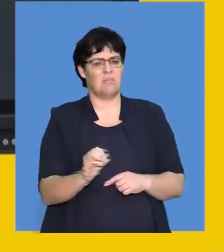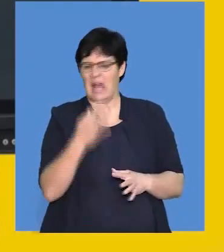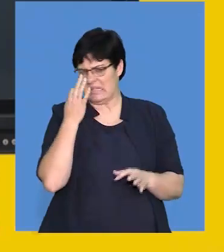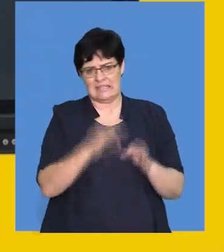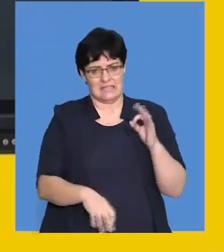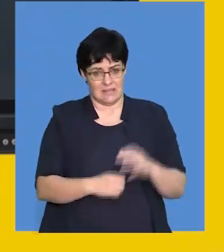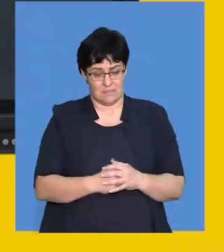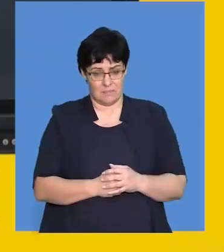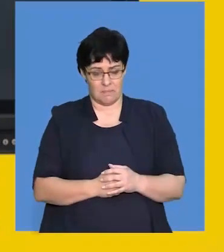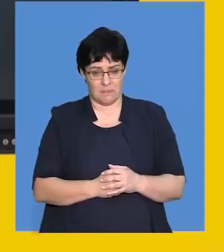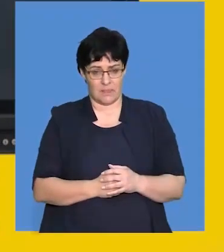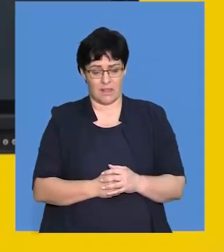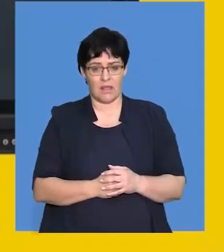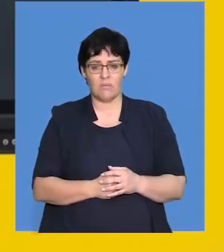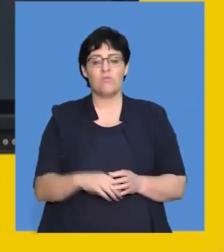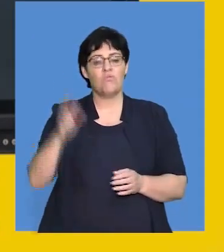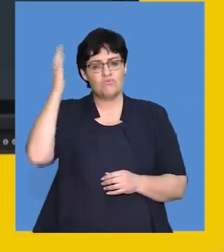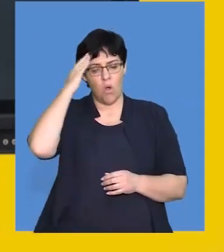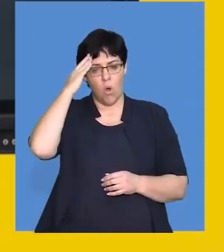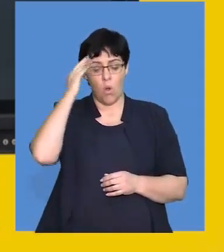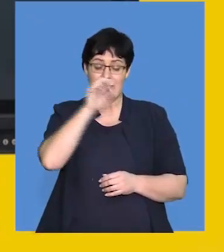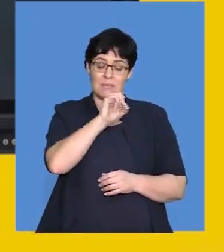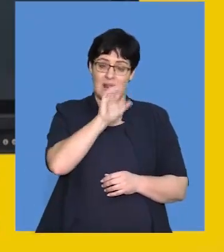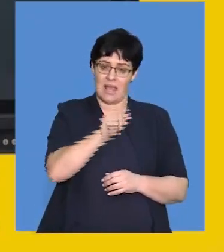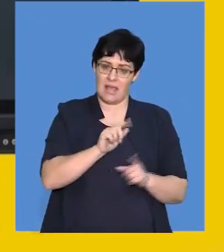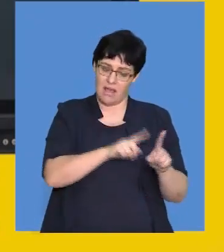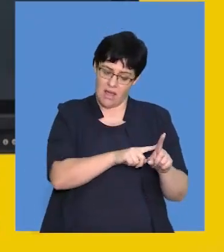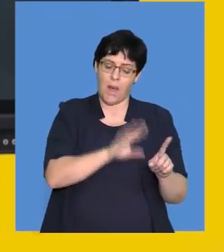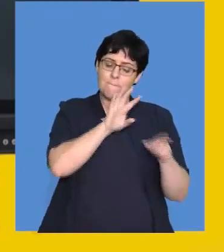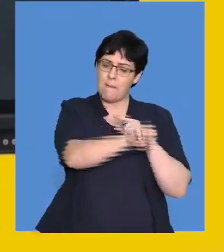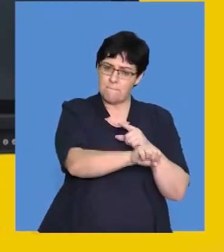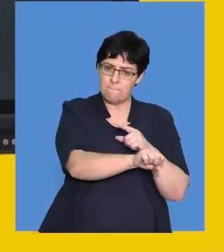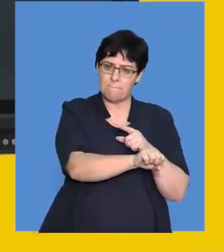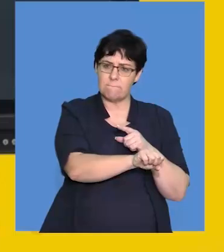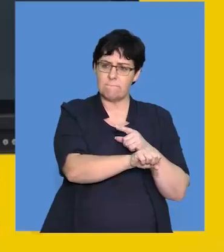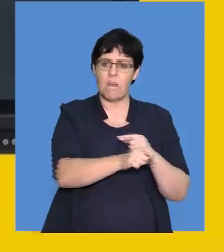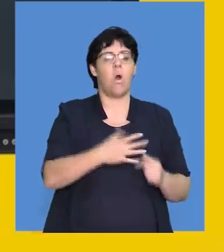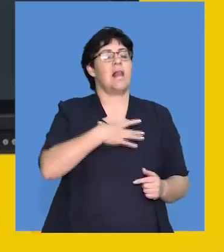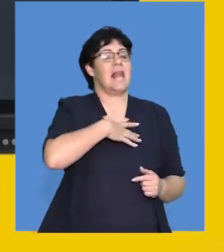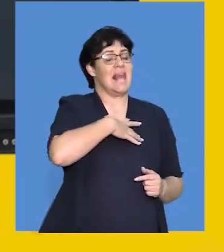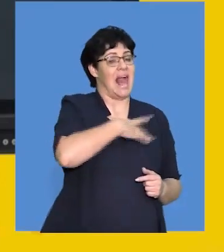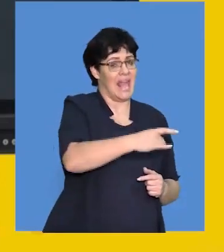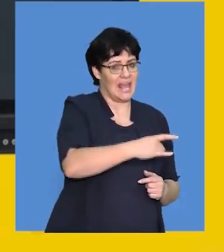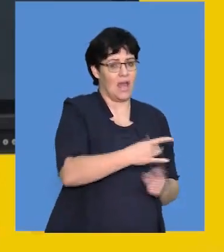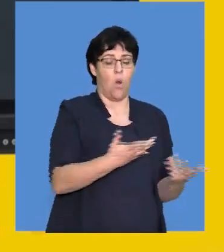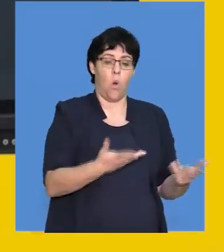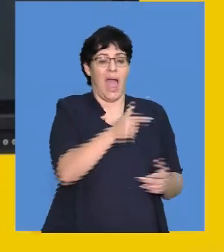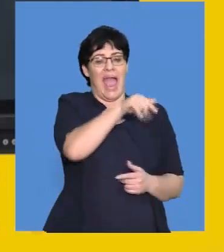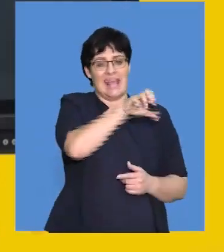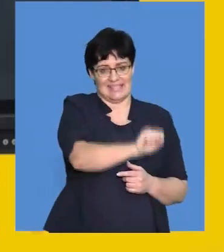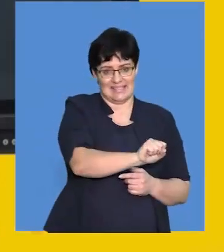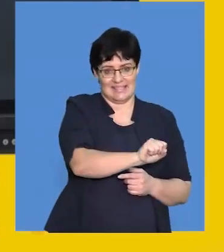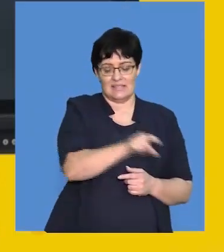simple. However, you should know that a simile, you recognize it with the word like or the word as,